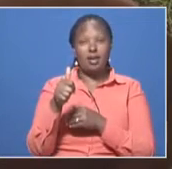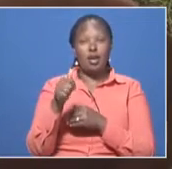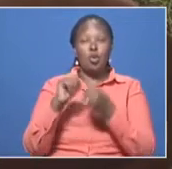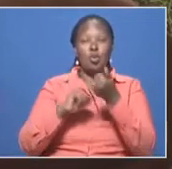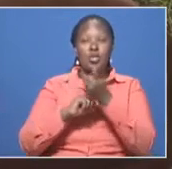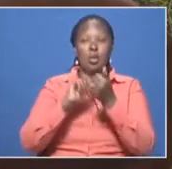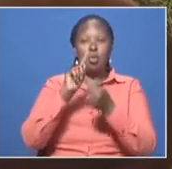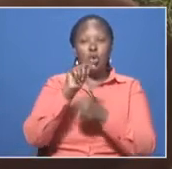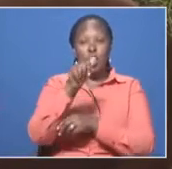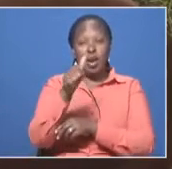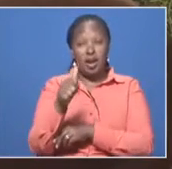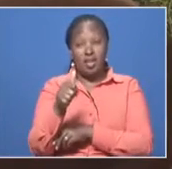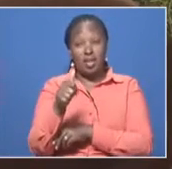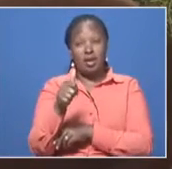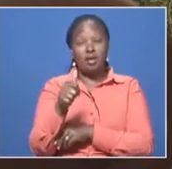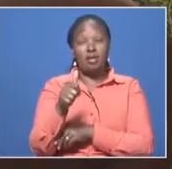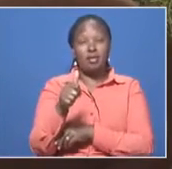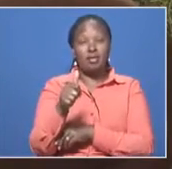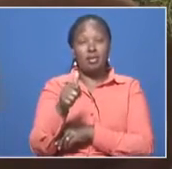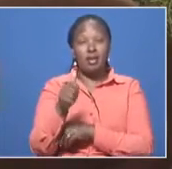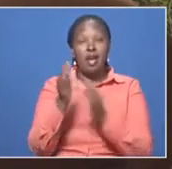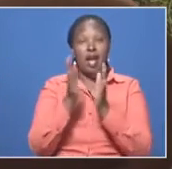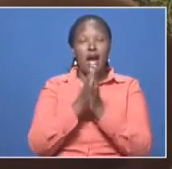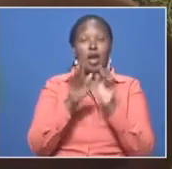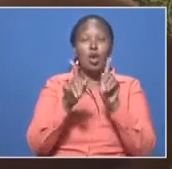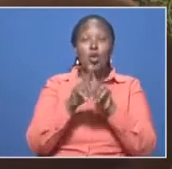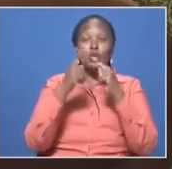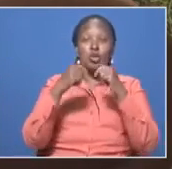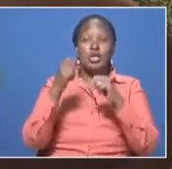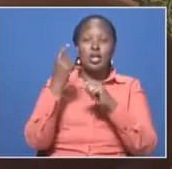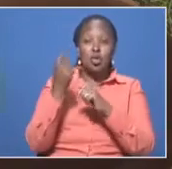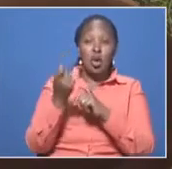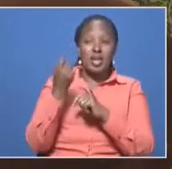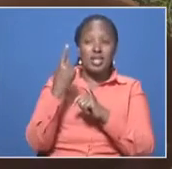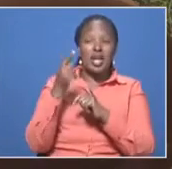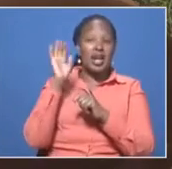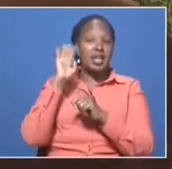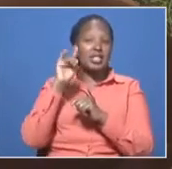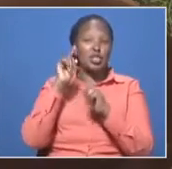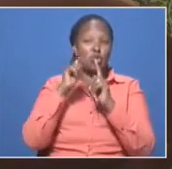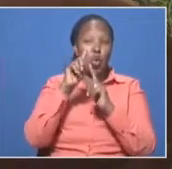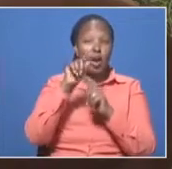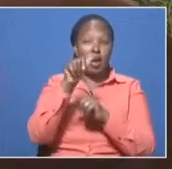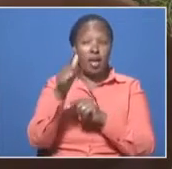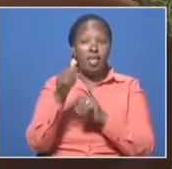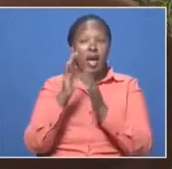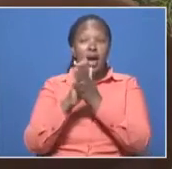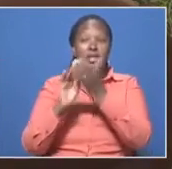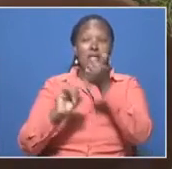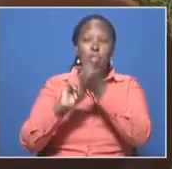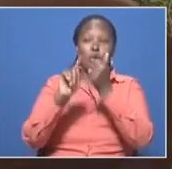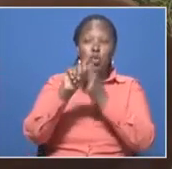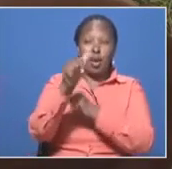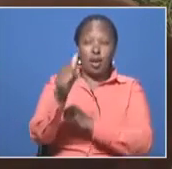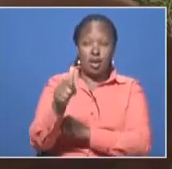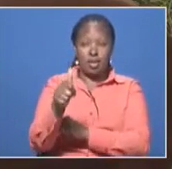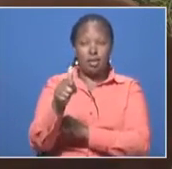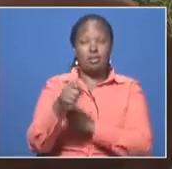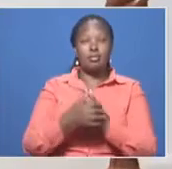one another, and we try and understand and listen to one another and support each other.